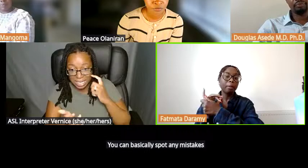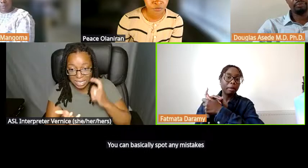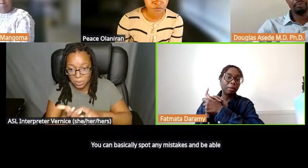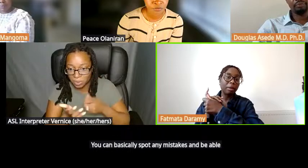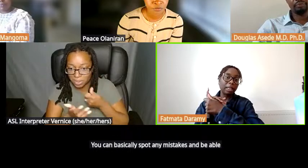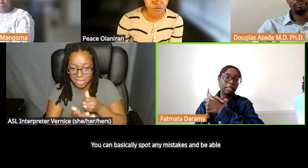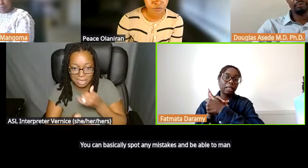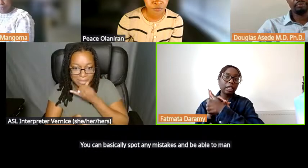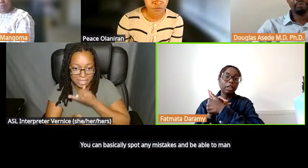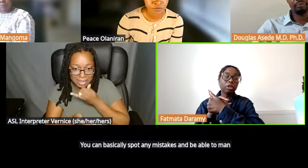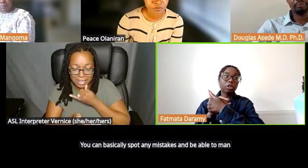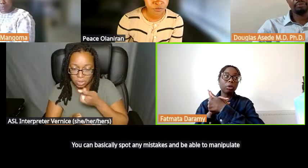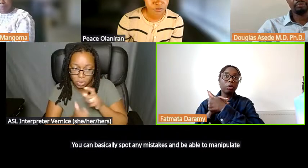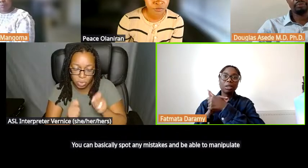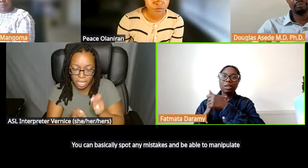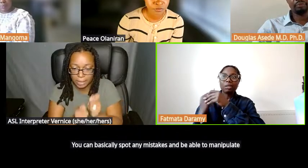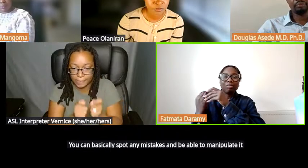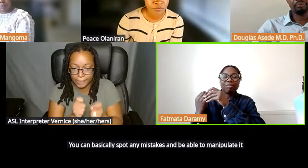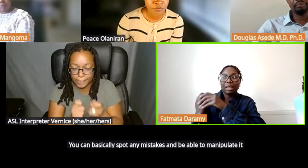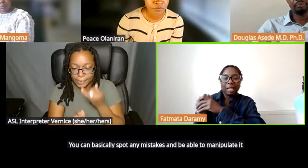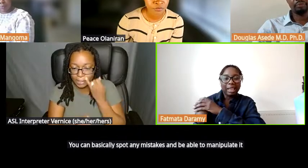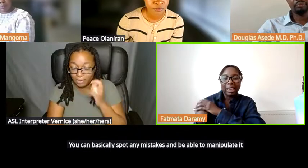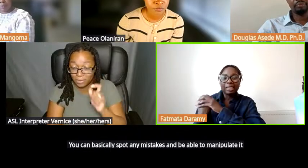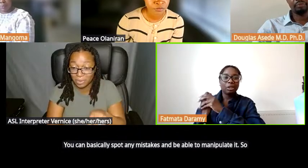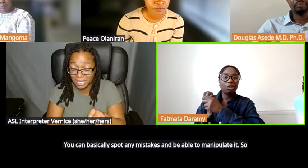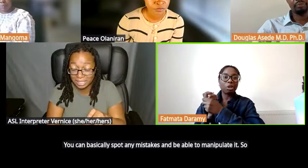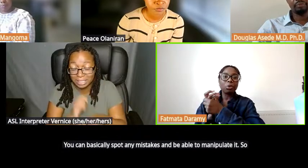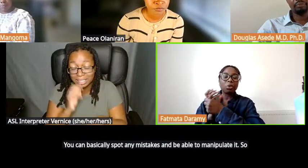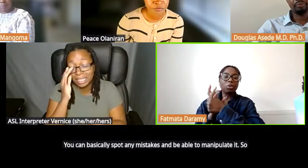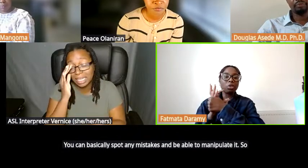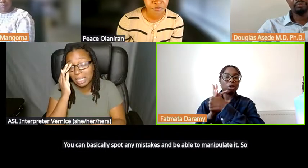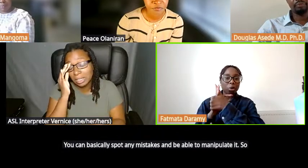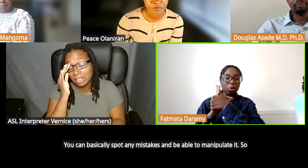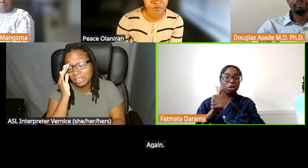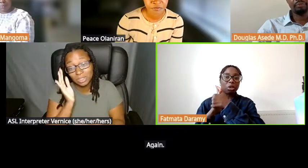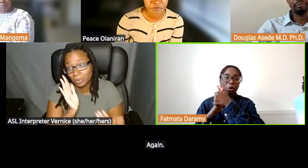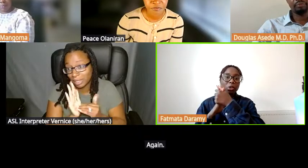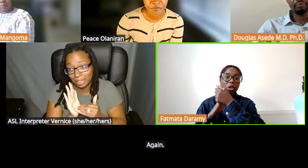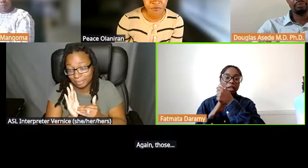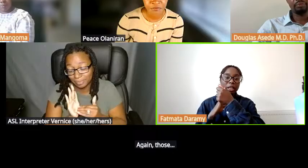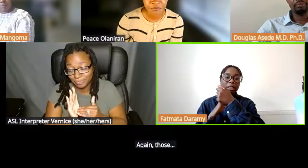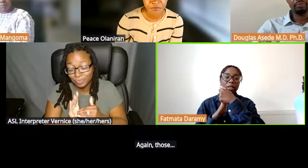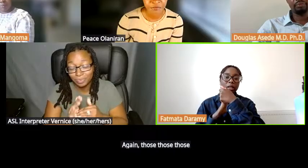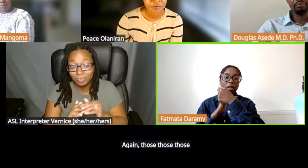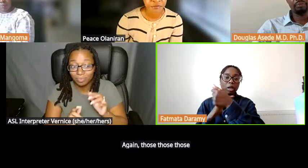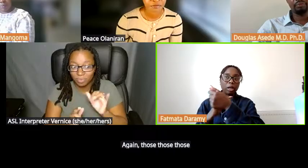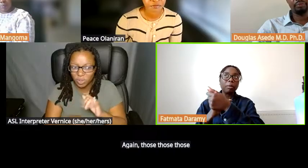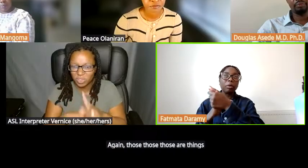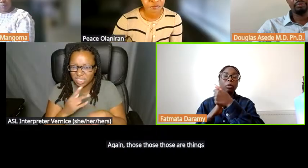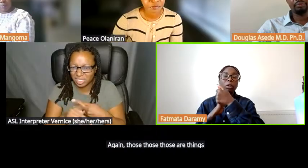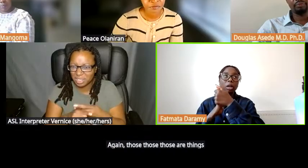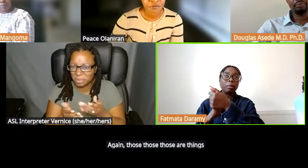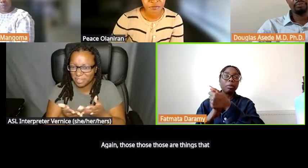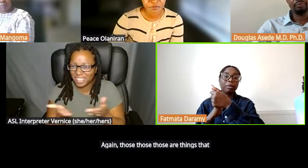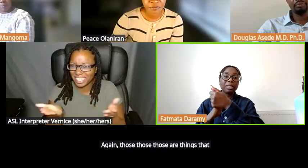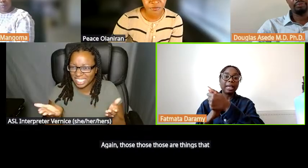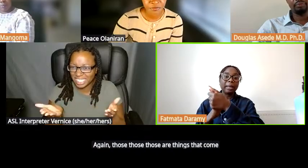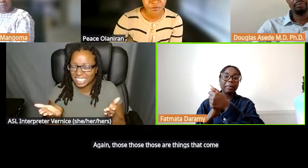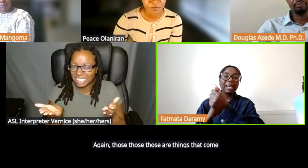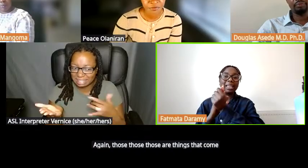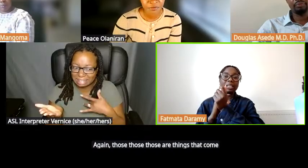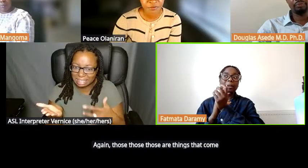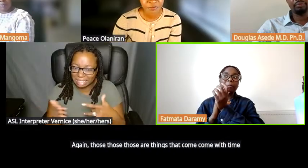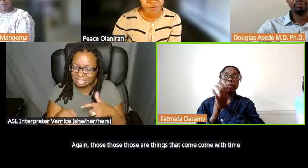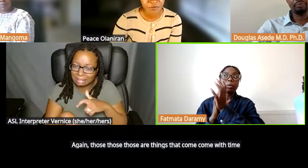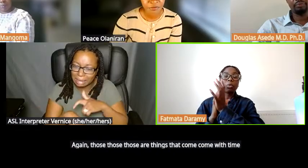to manipulate it. So again, those are things that come with